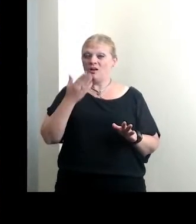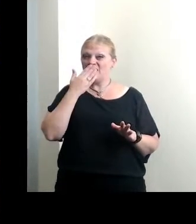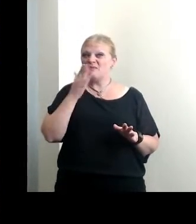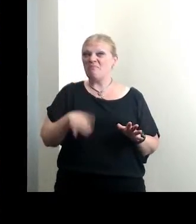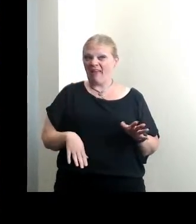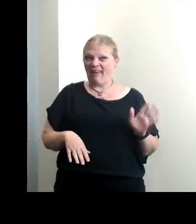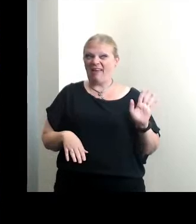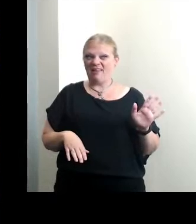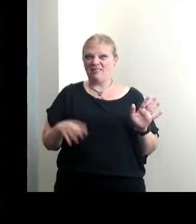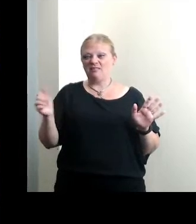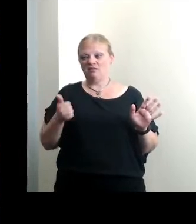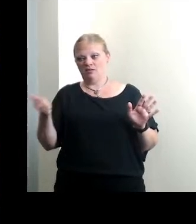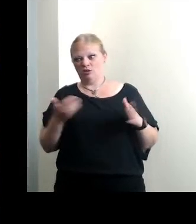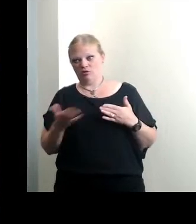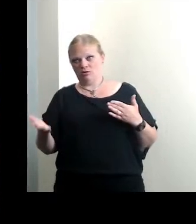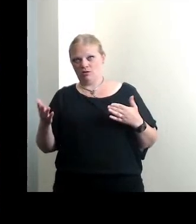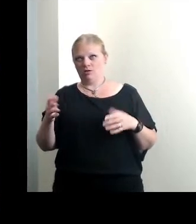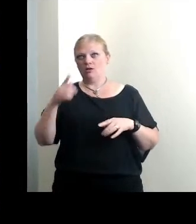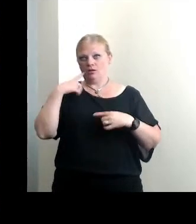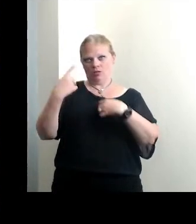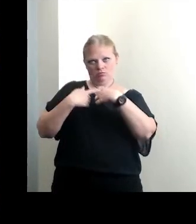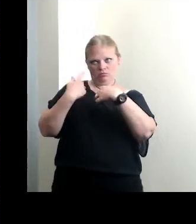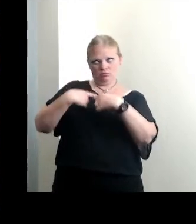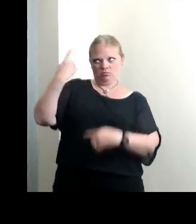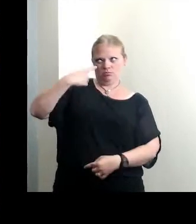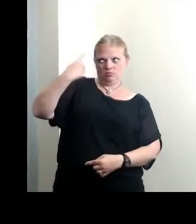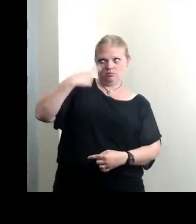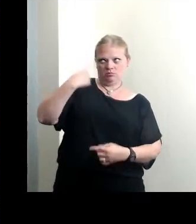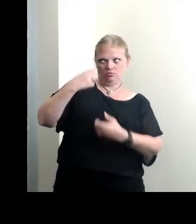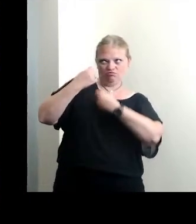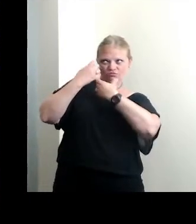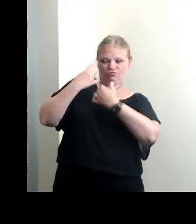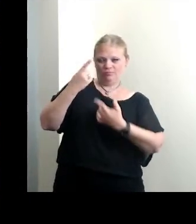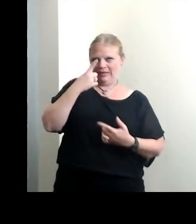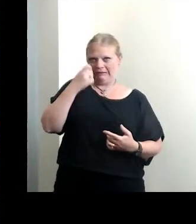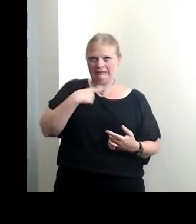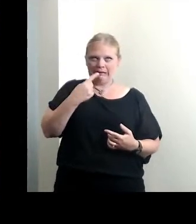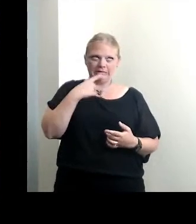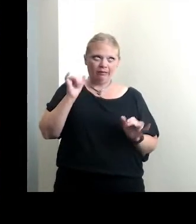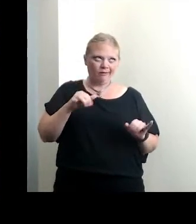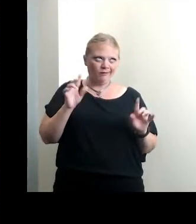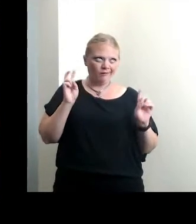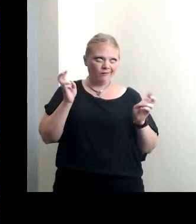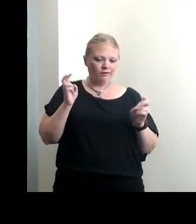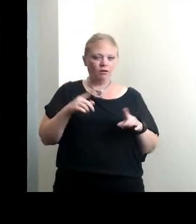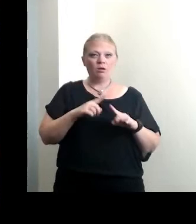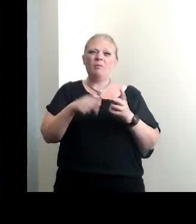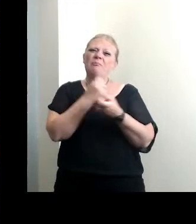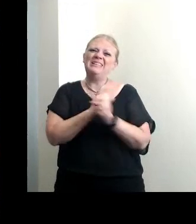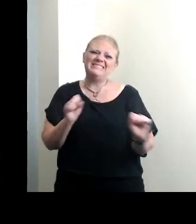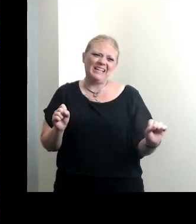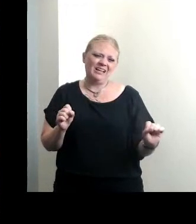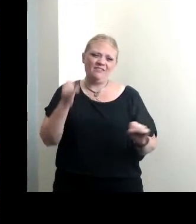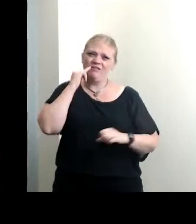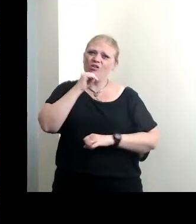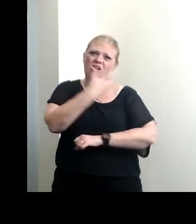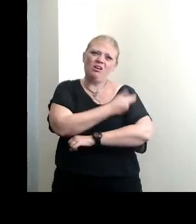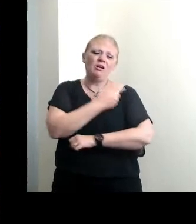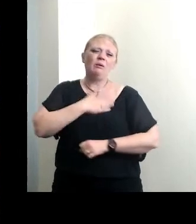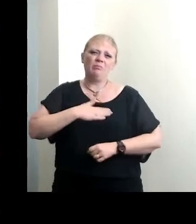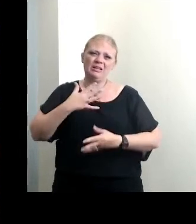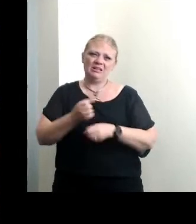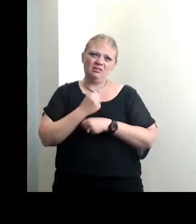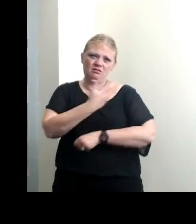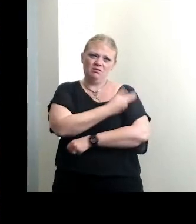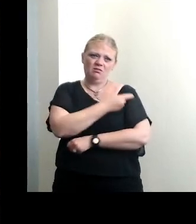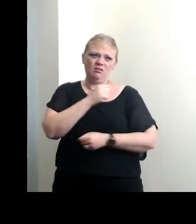bad. And the other thing, I'm probably going to get scolded for saying that, but be safe. If you're not vaccinated, please get vaccinated. Don't